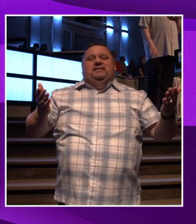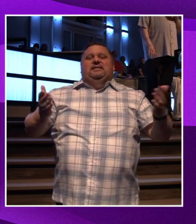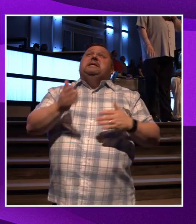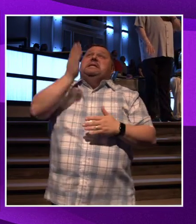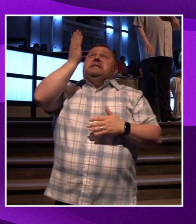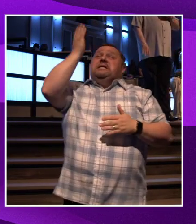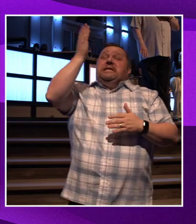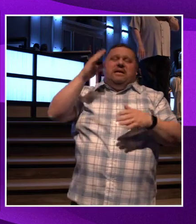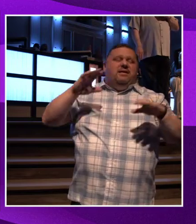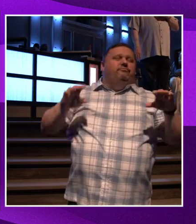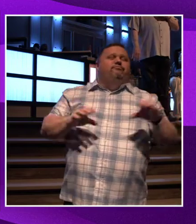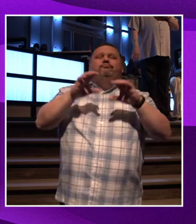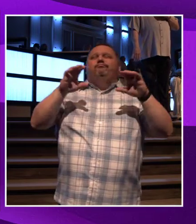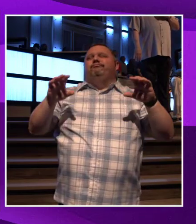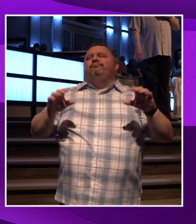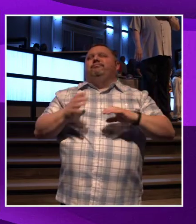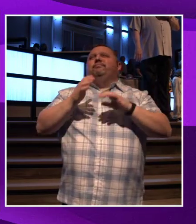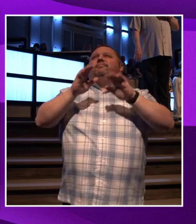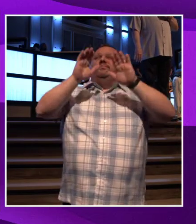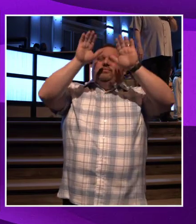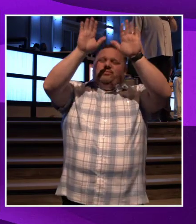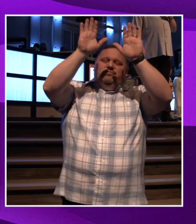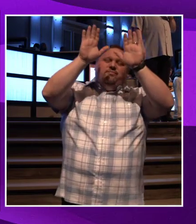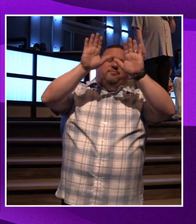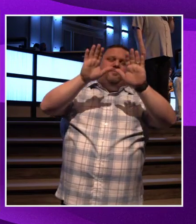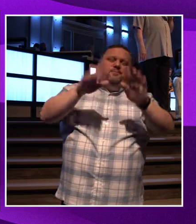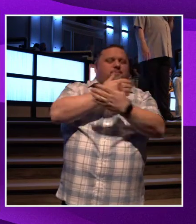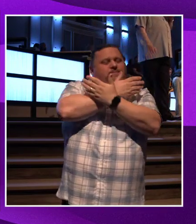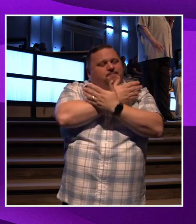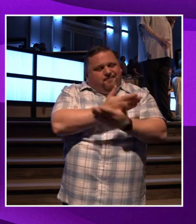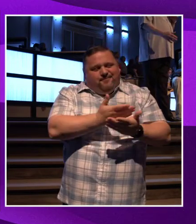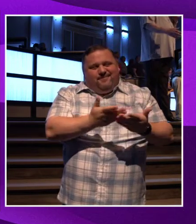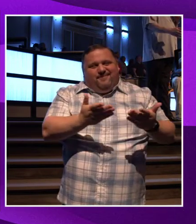things. Oh, He has done great